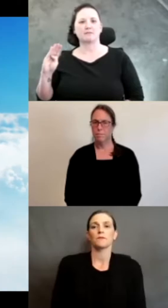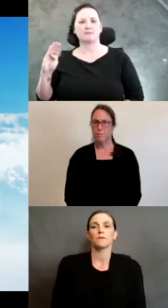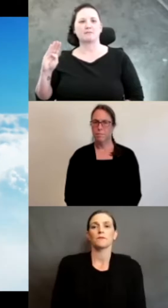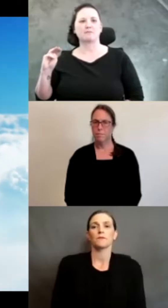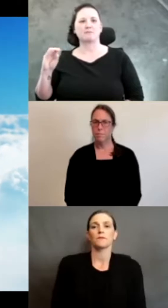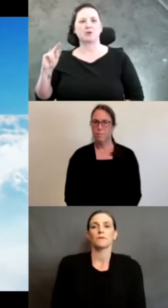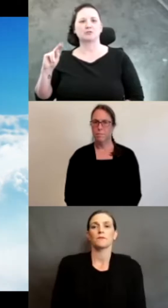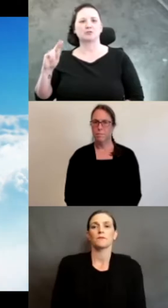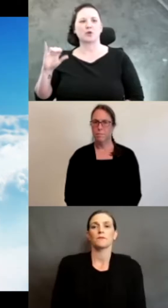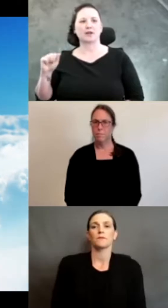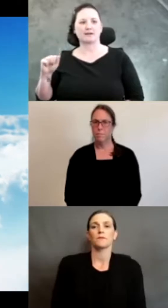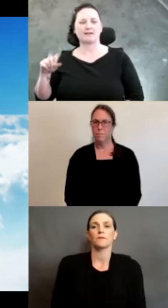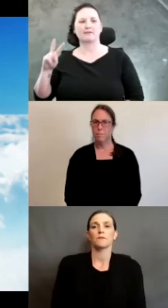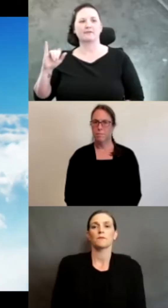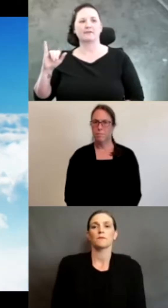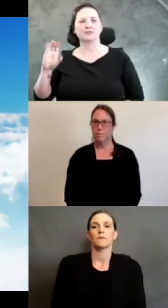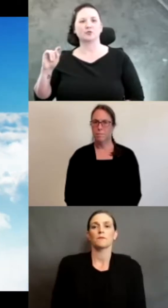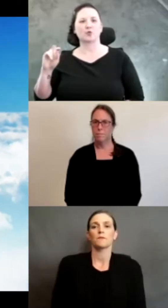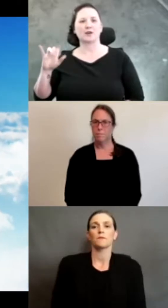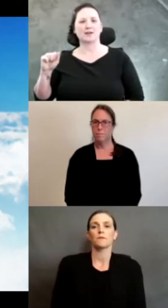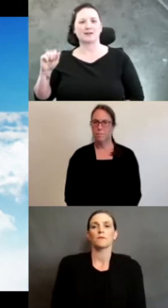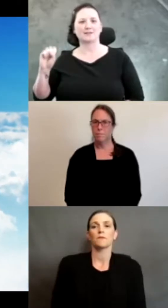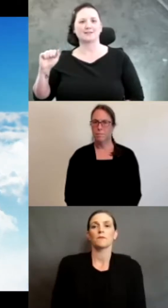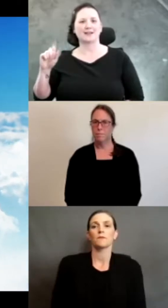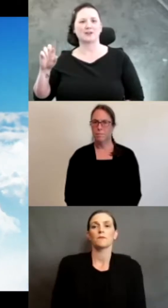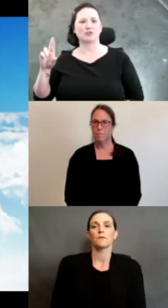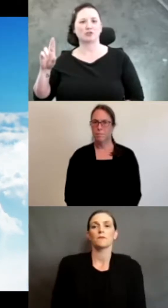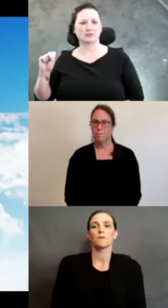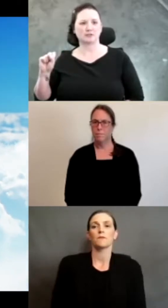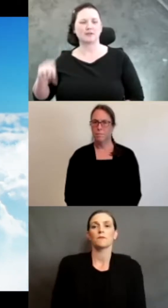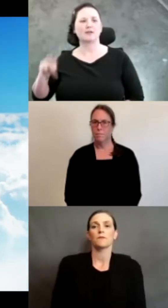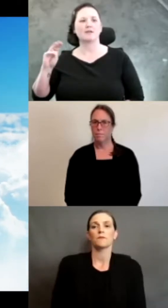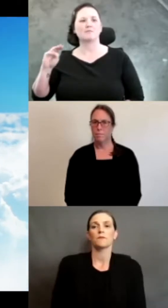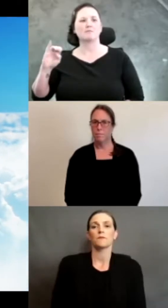Victoria Sanders, Michael Summerer,